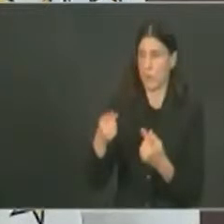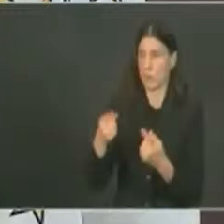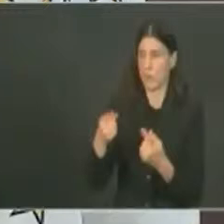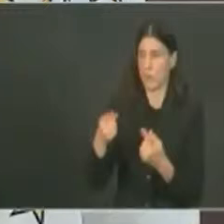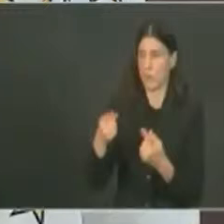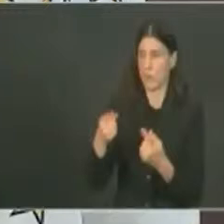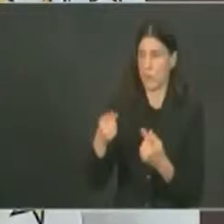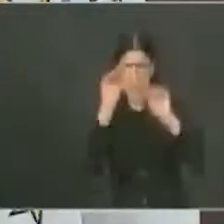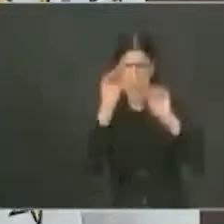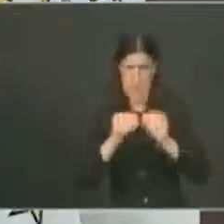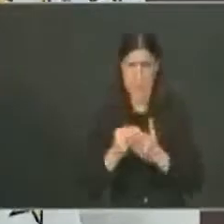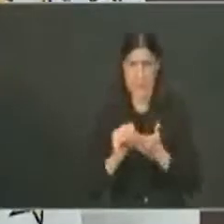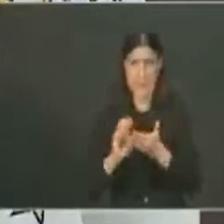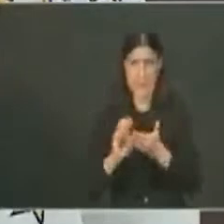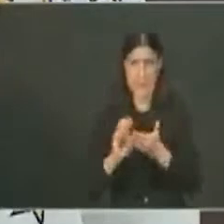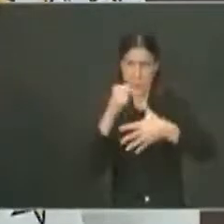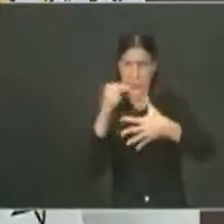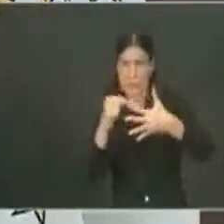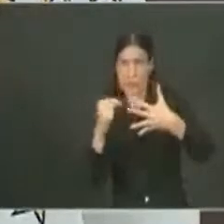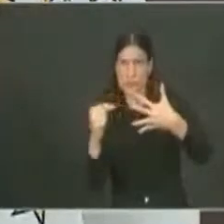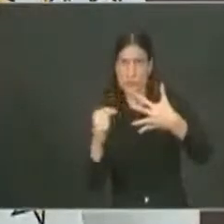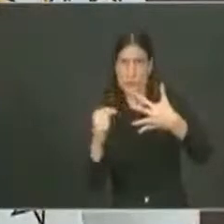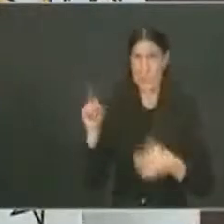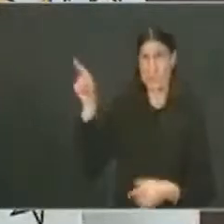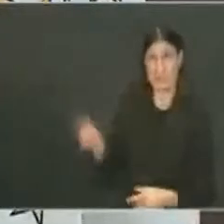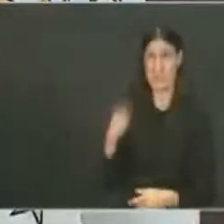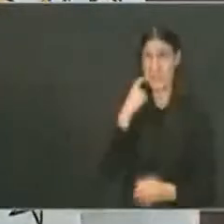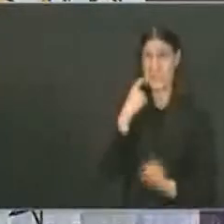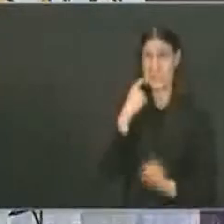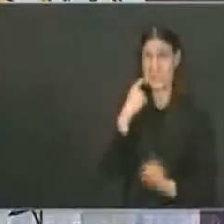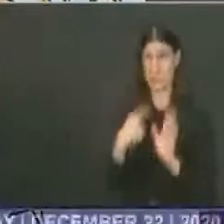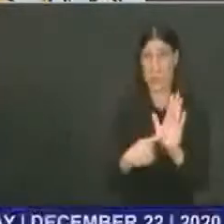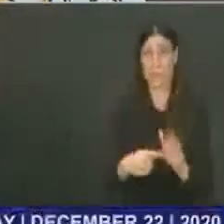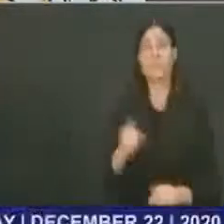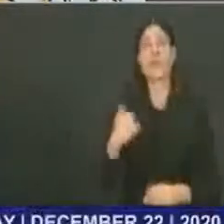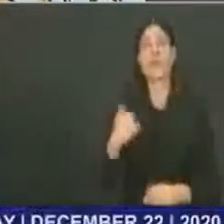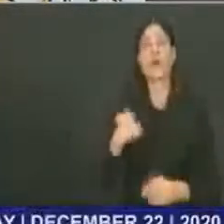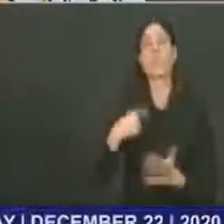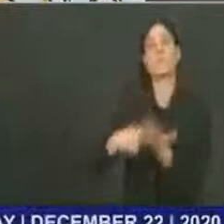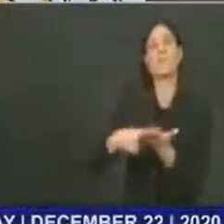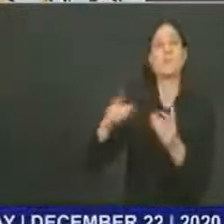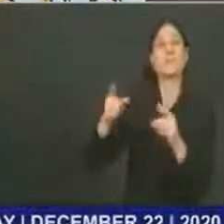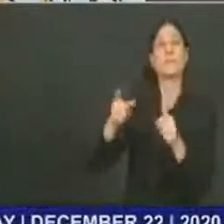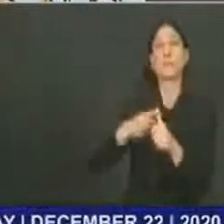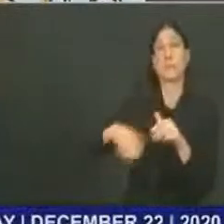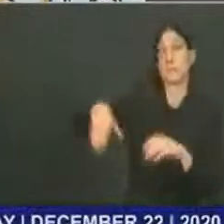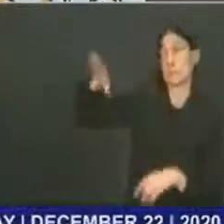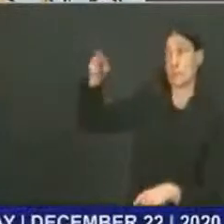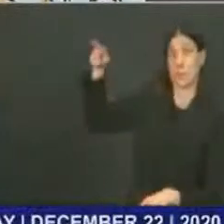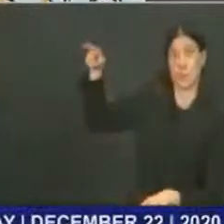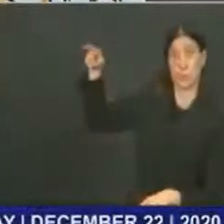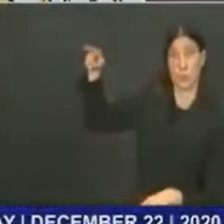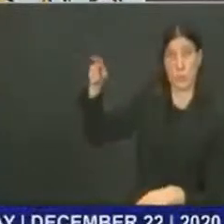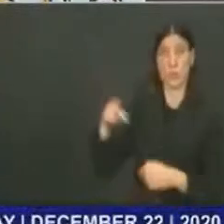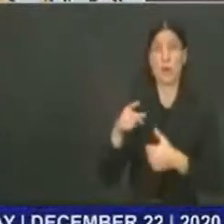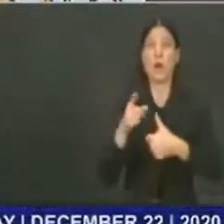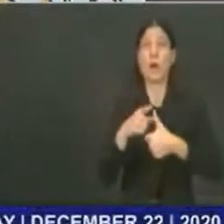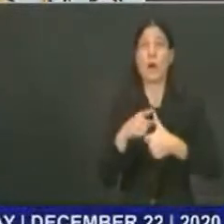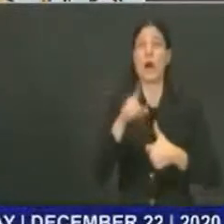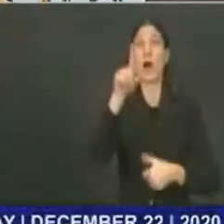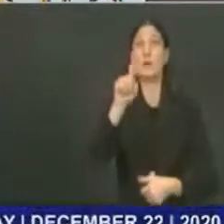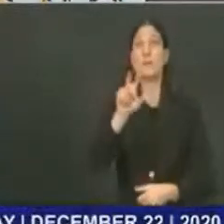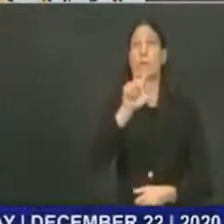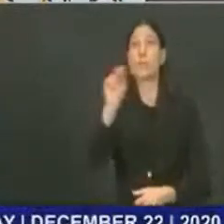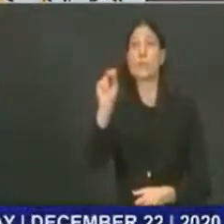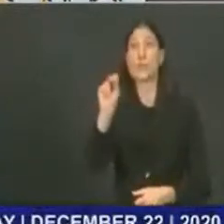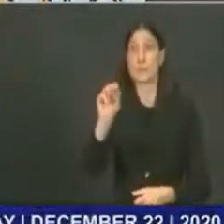you. I want to focus on two particular areas. The first is the $130 million that we've spent on our